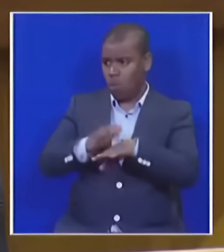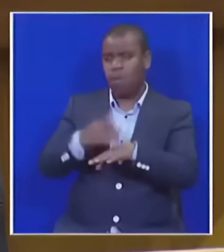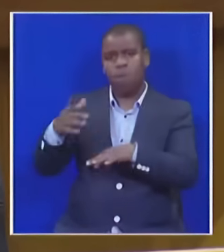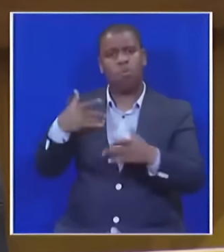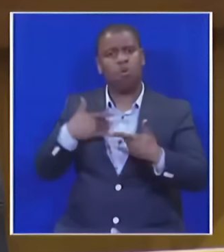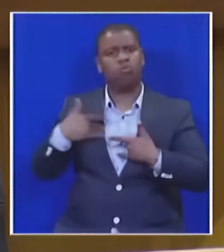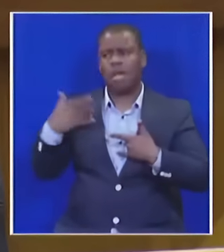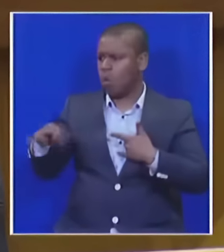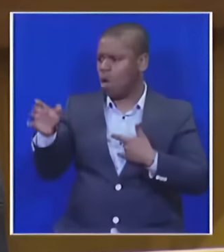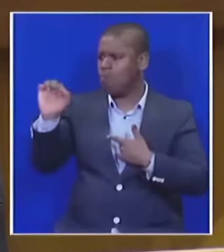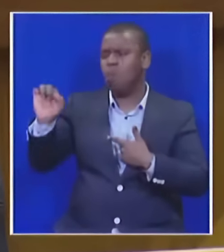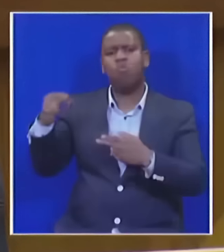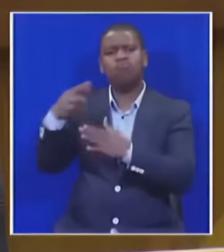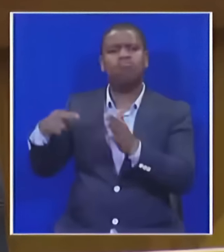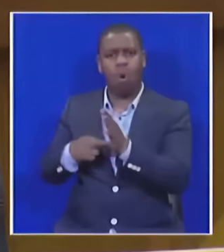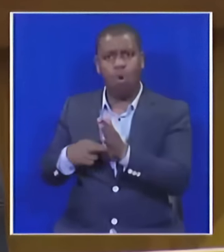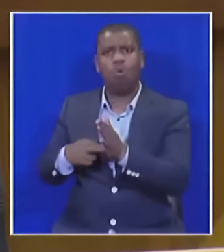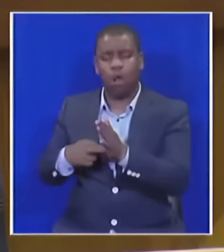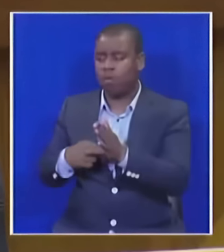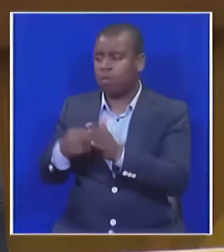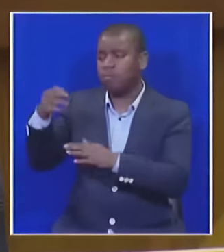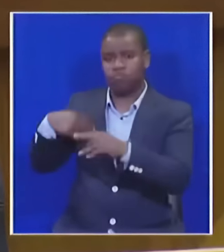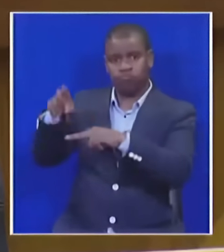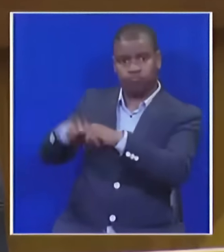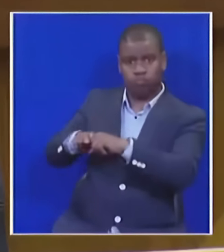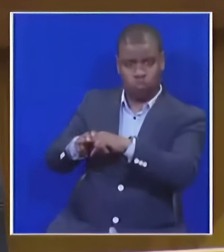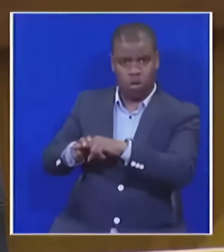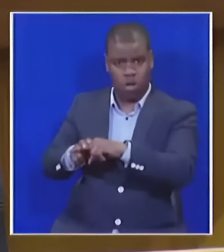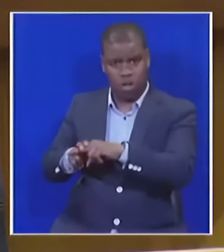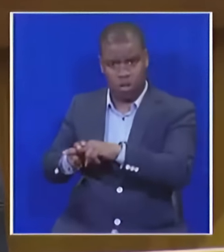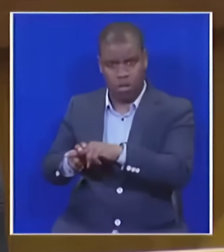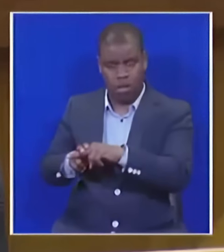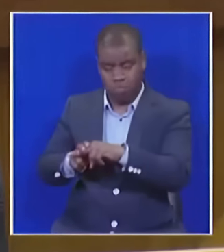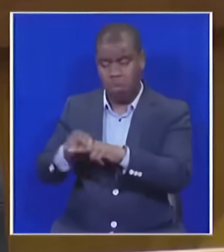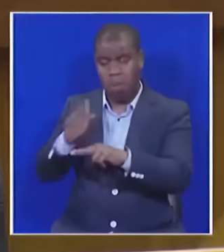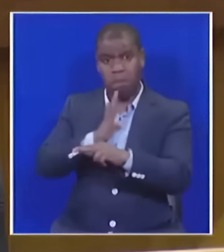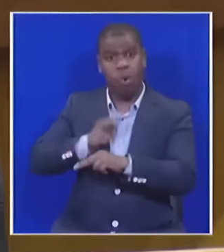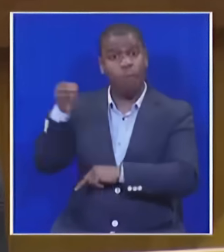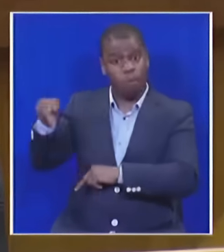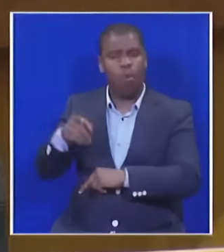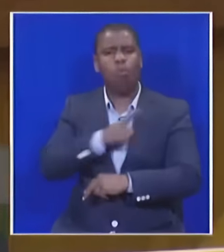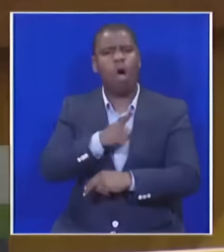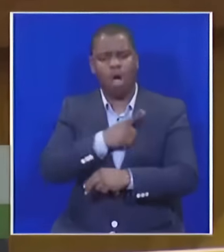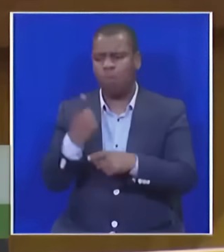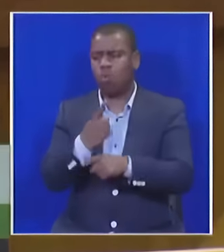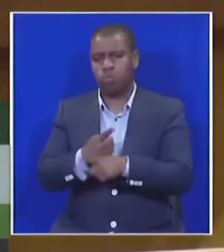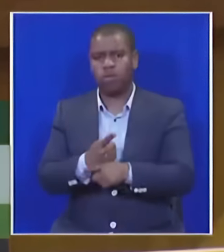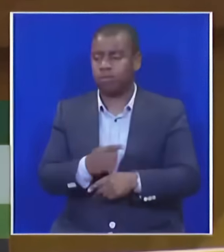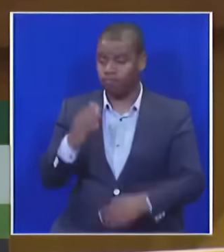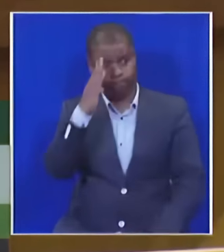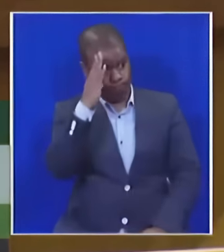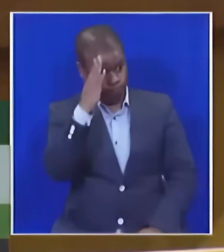the role of Dudu Myeni Zuma as a chairperson of SAA board because during her reign and dominance Honorable in SAA,